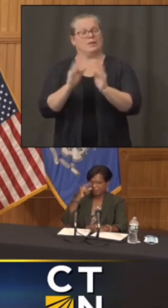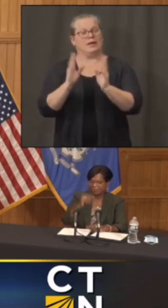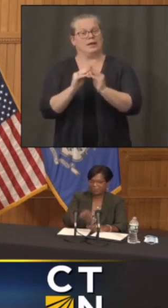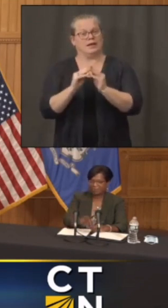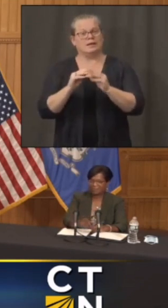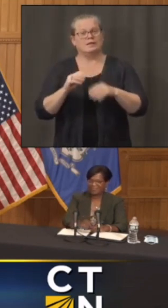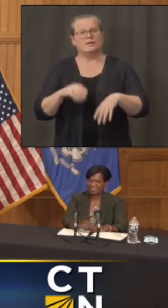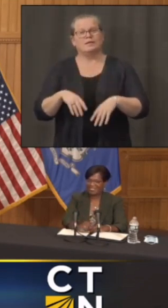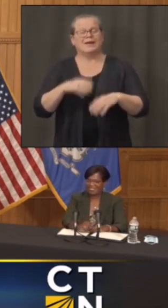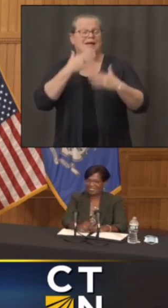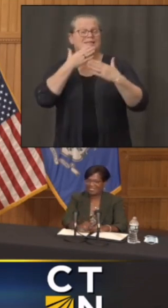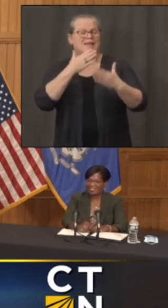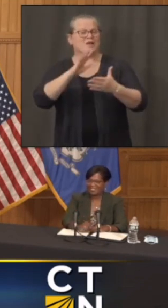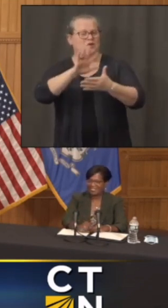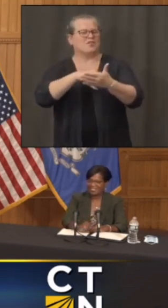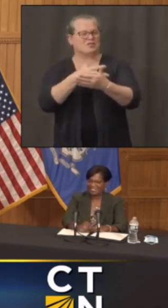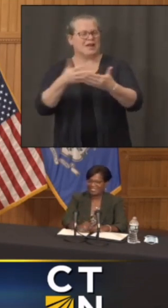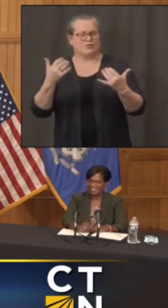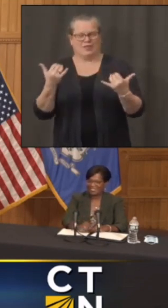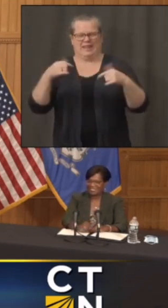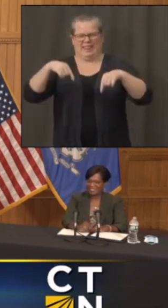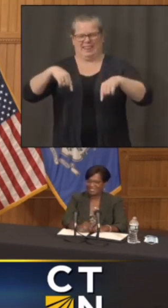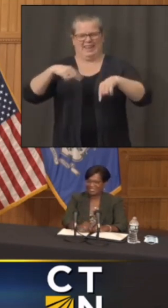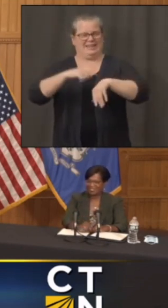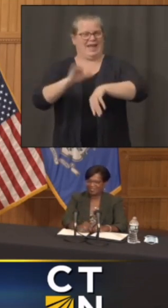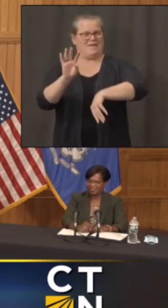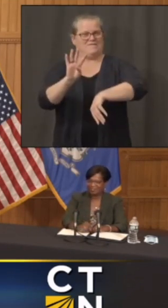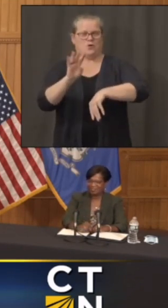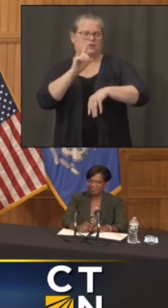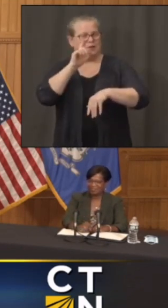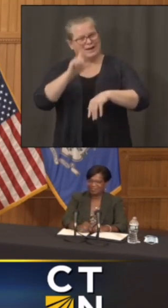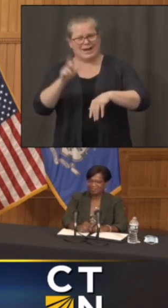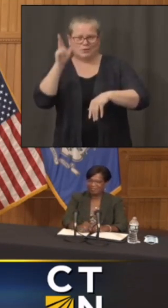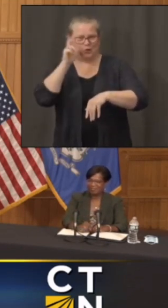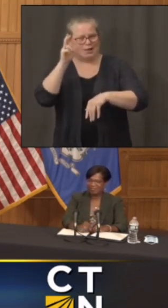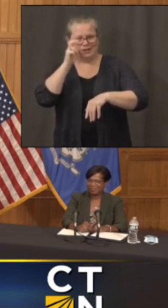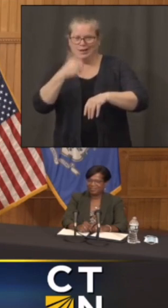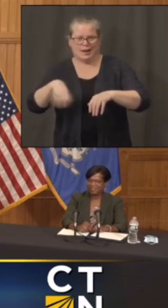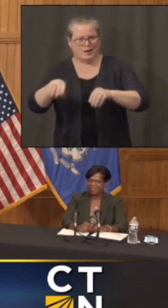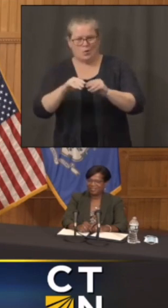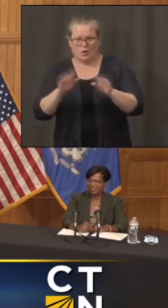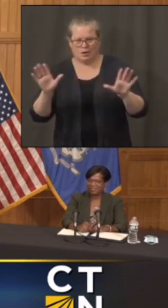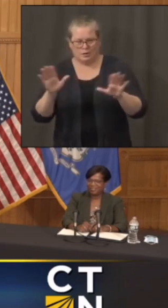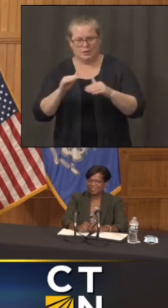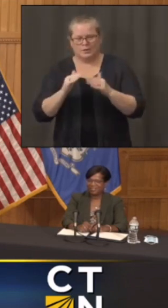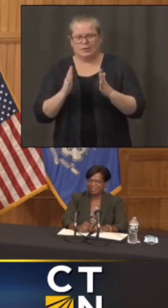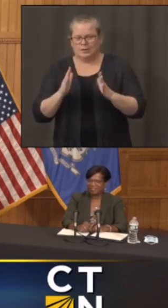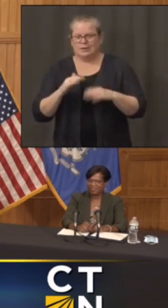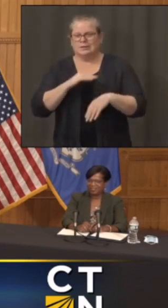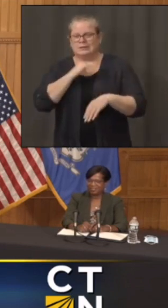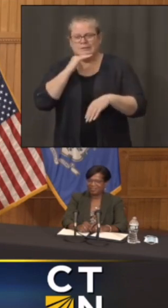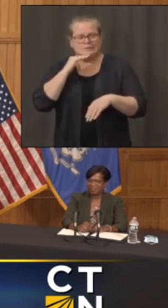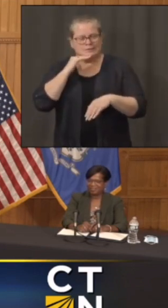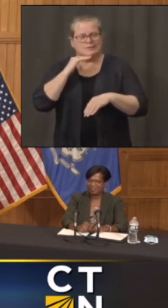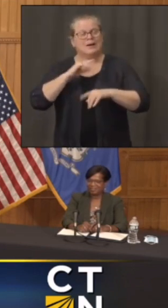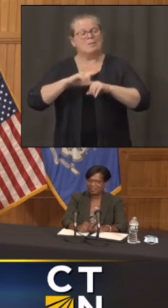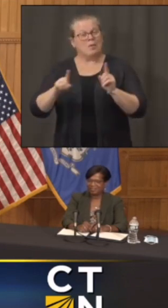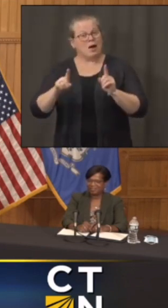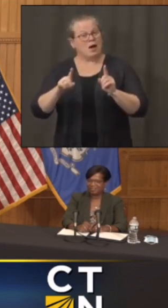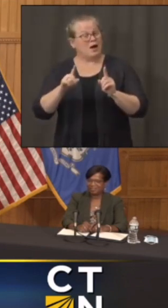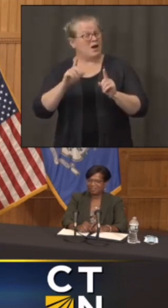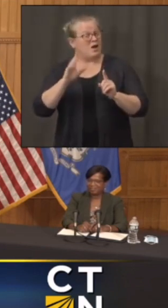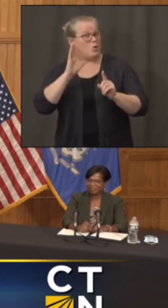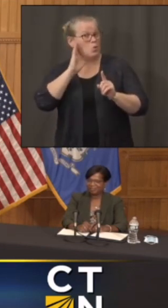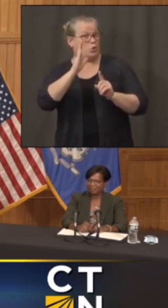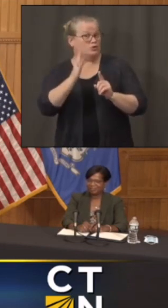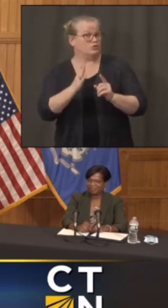o'clock so I didn't have to listen to it anymore. But would you support or call for some kind of rebate